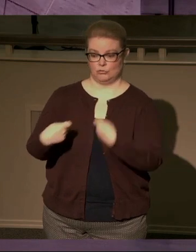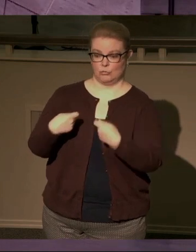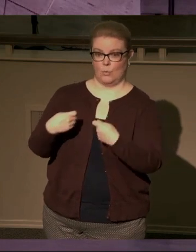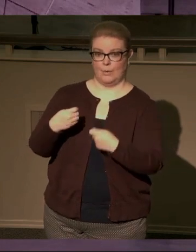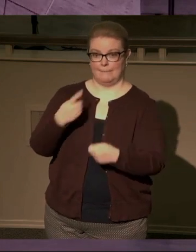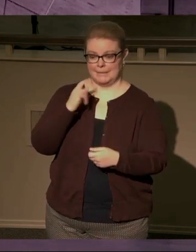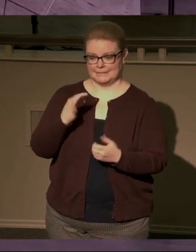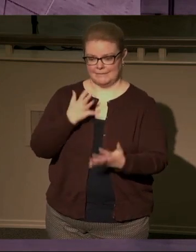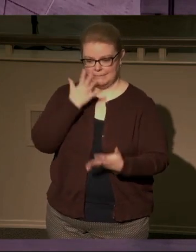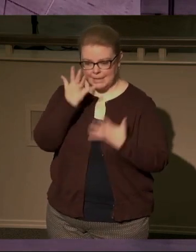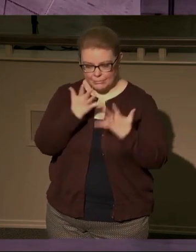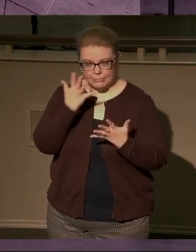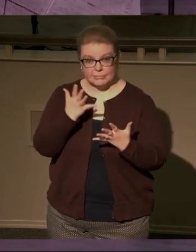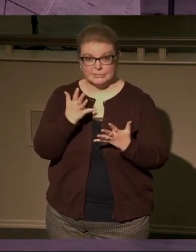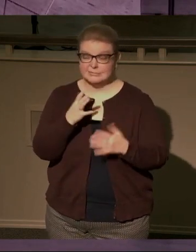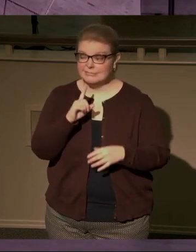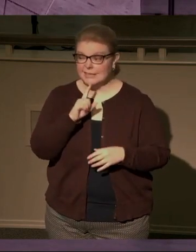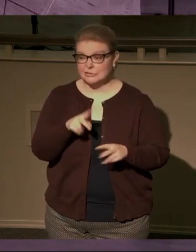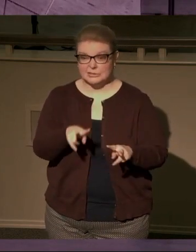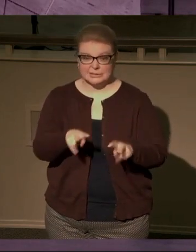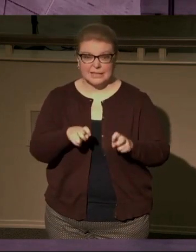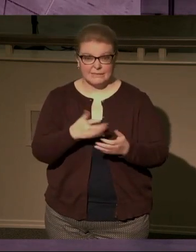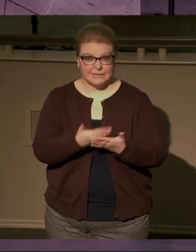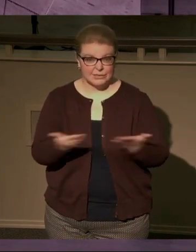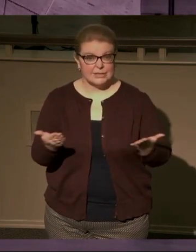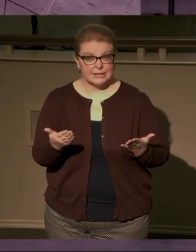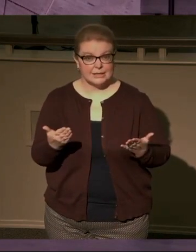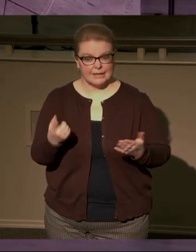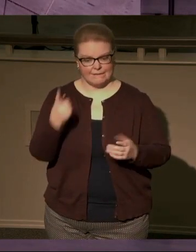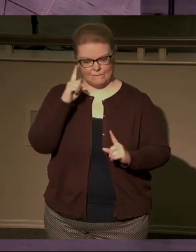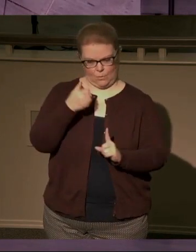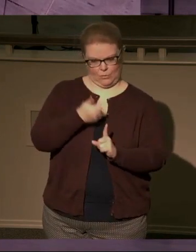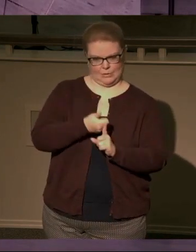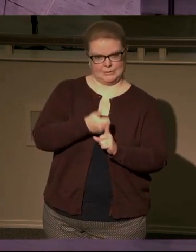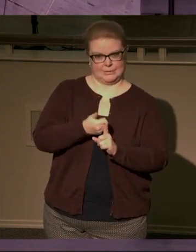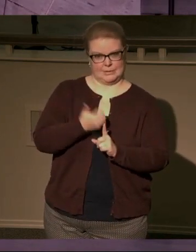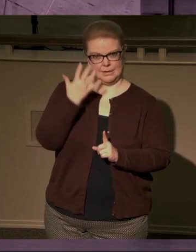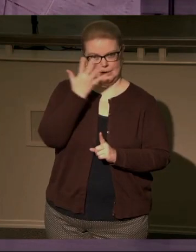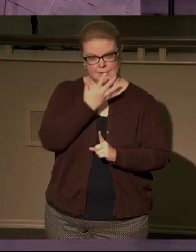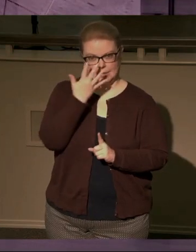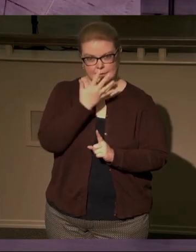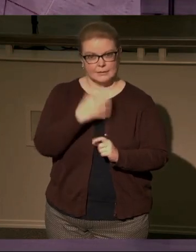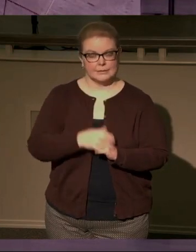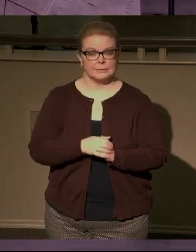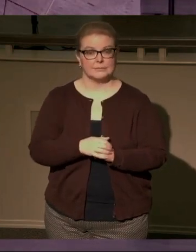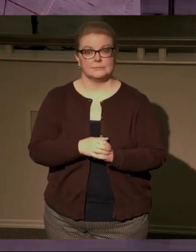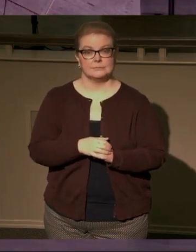it's actually a selfish thing. It is for your sake.